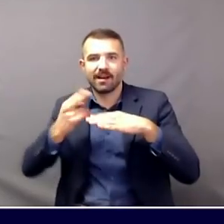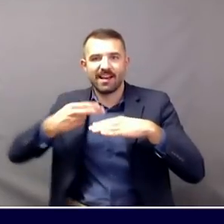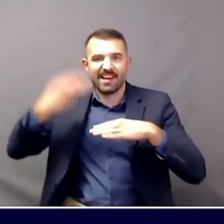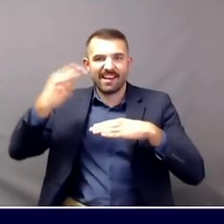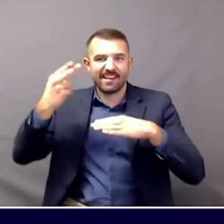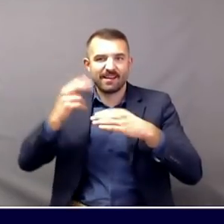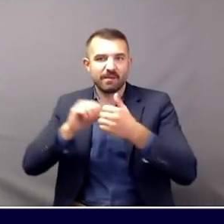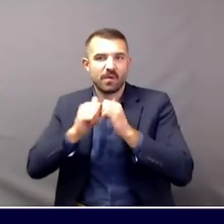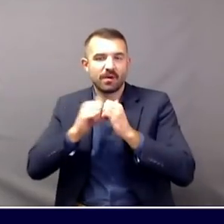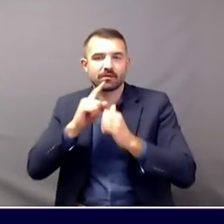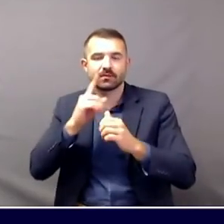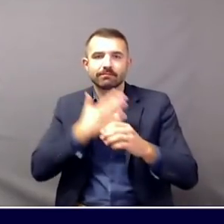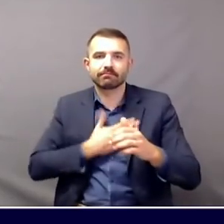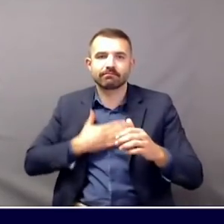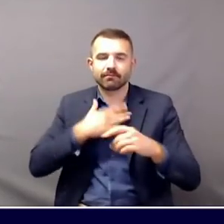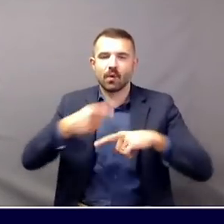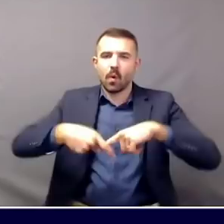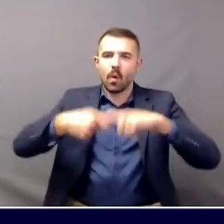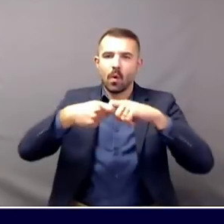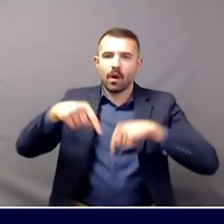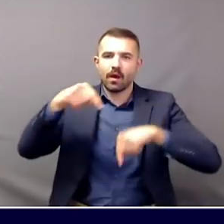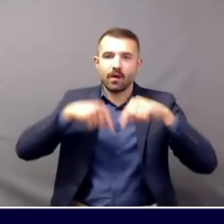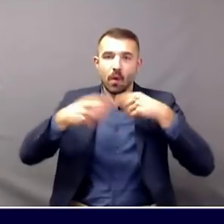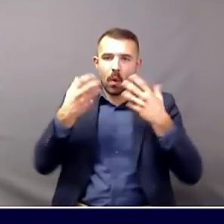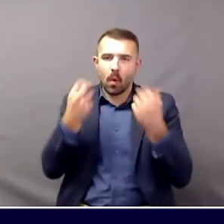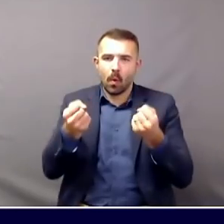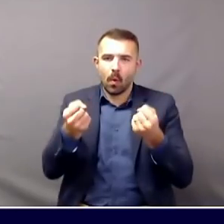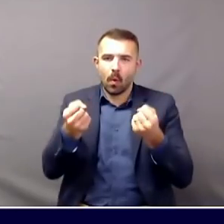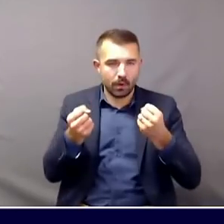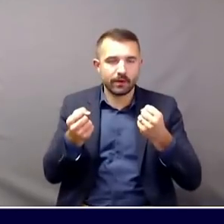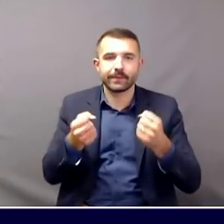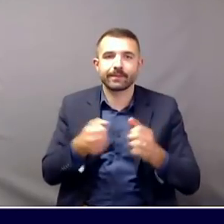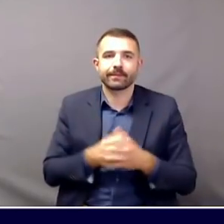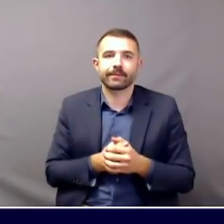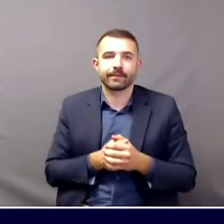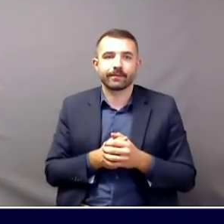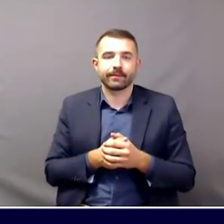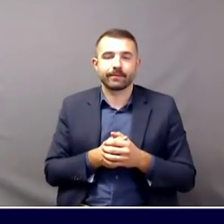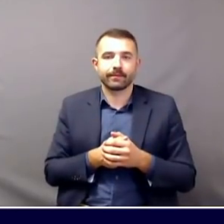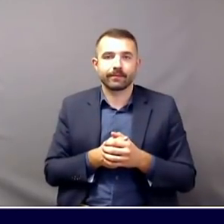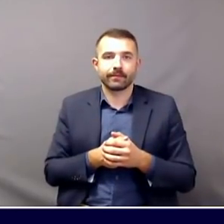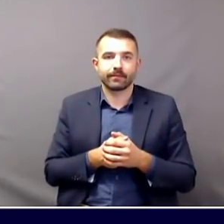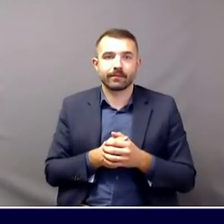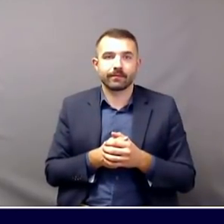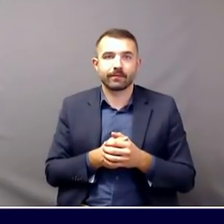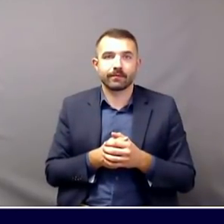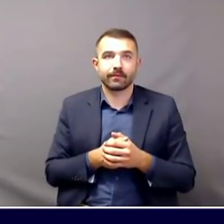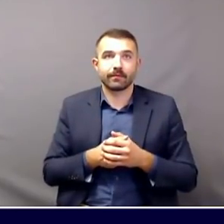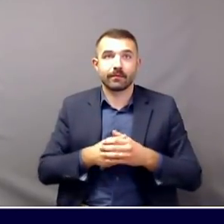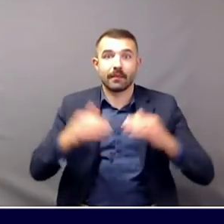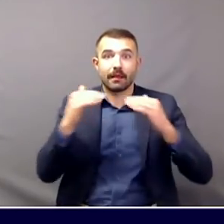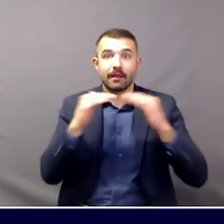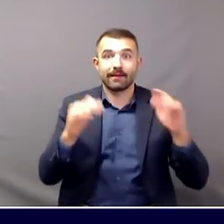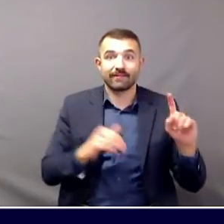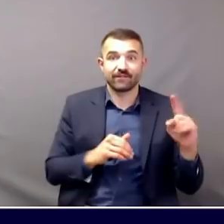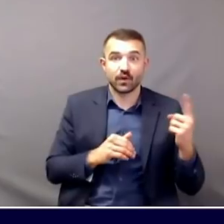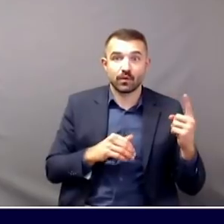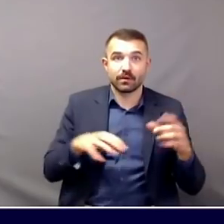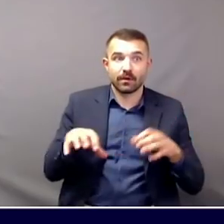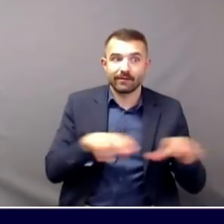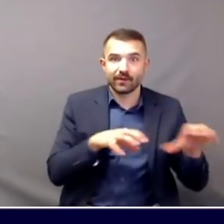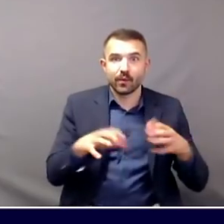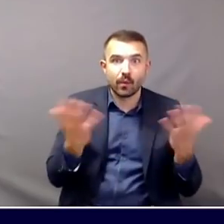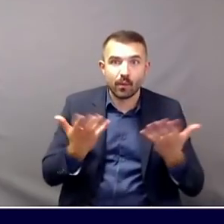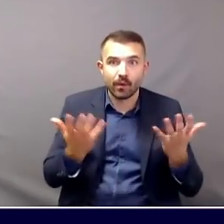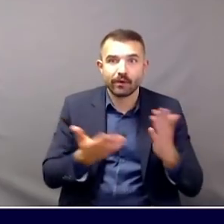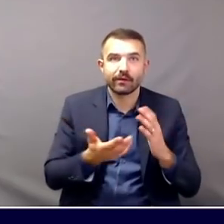break. We are encouraged, we changed the activity level. So level 1 activity, skills and drills for moderate and higher